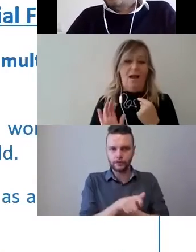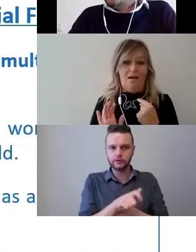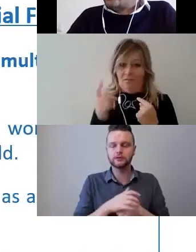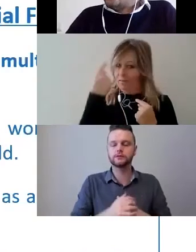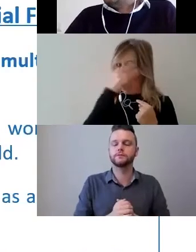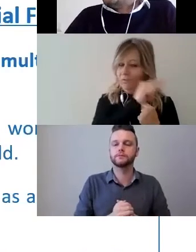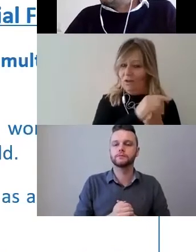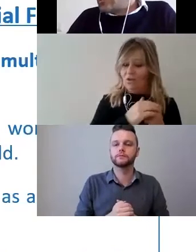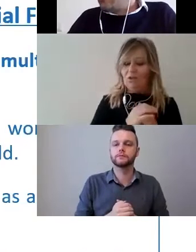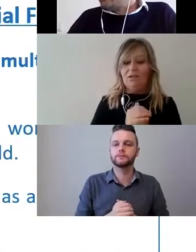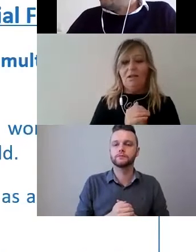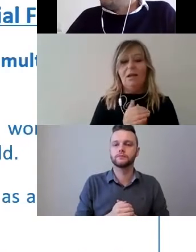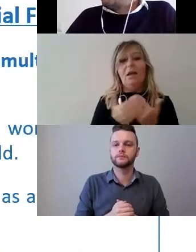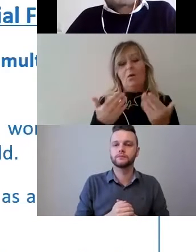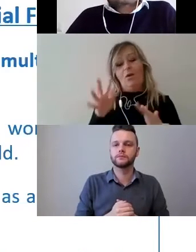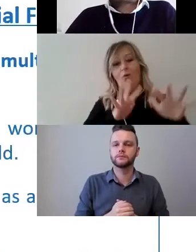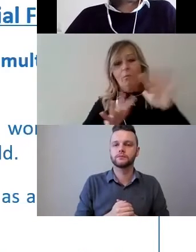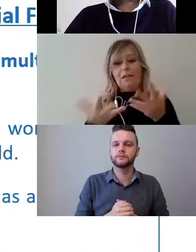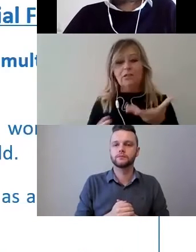also useful in terms of